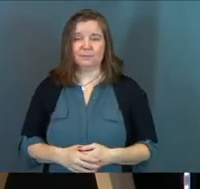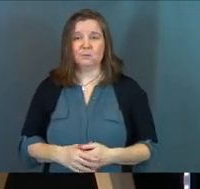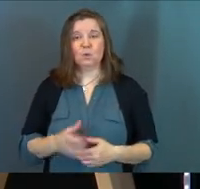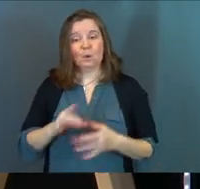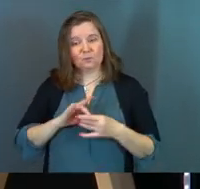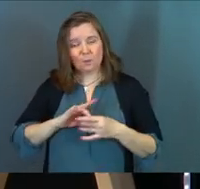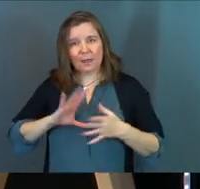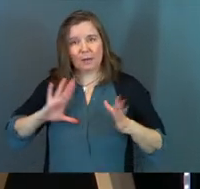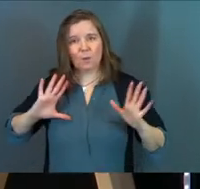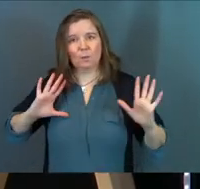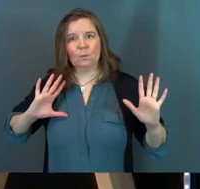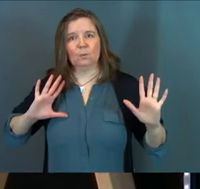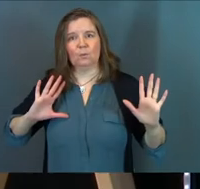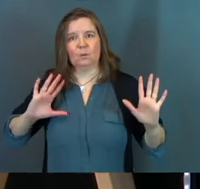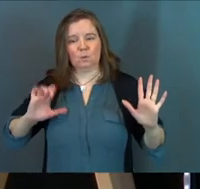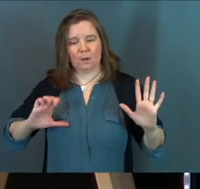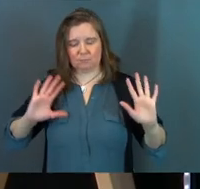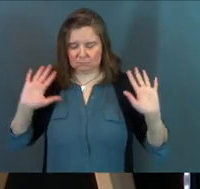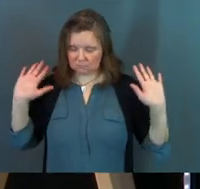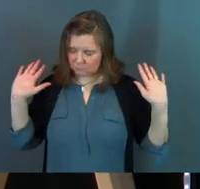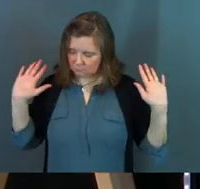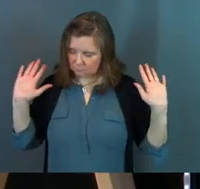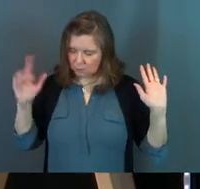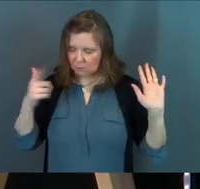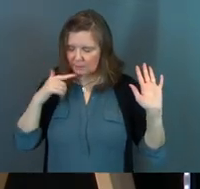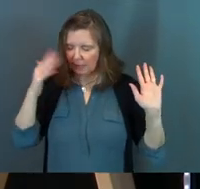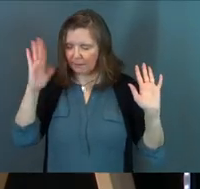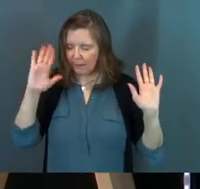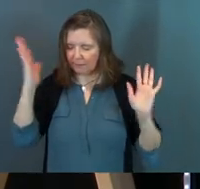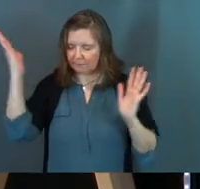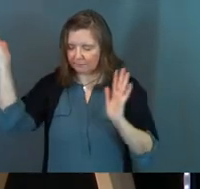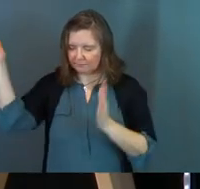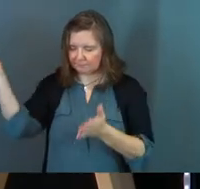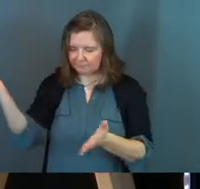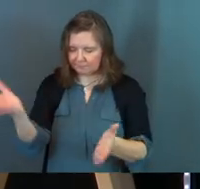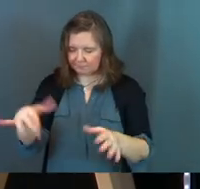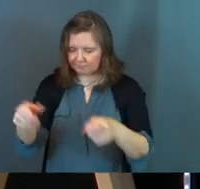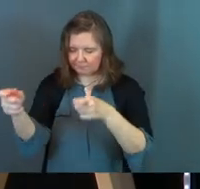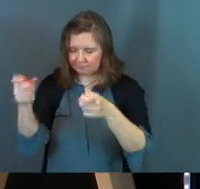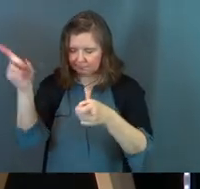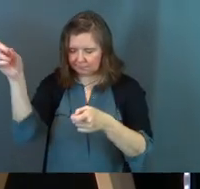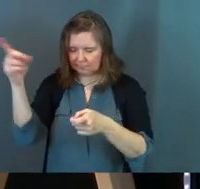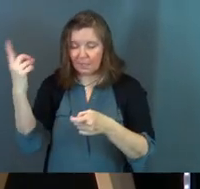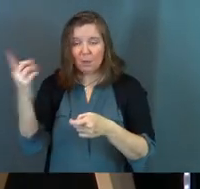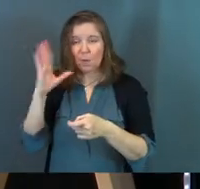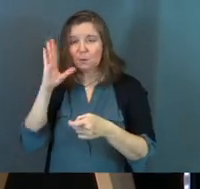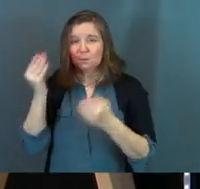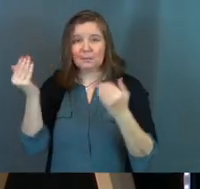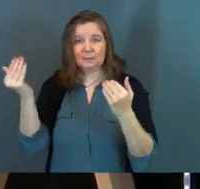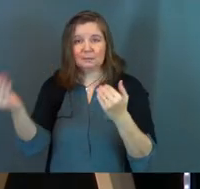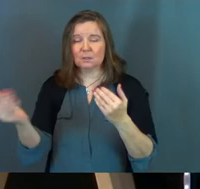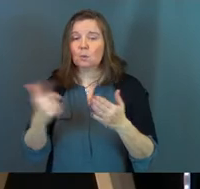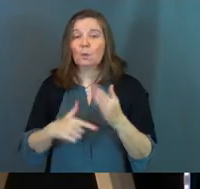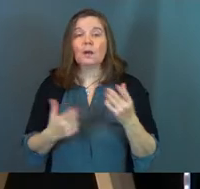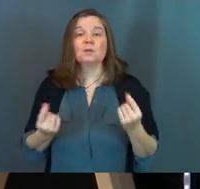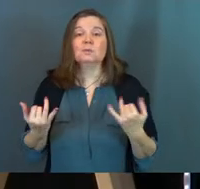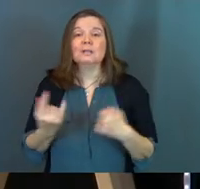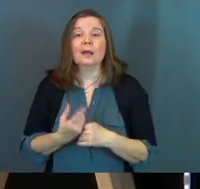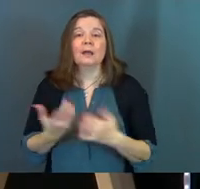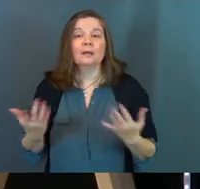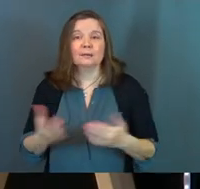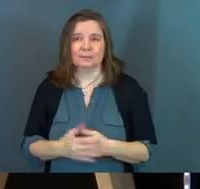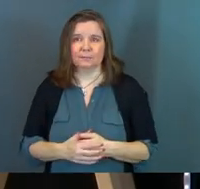You got to let it go. You got to release it. You got to say, God, they're in your hands all along, and they always will be. So what can I do